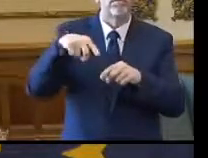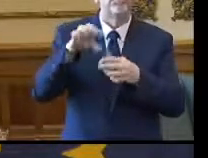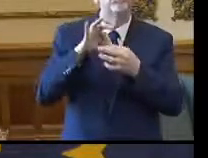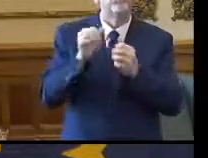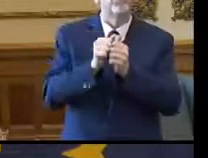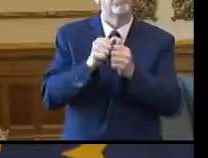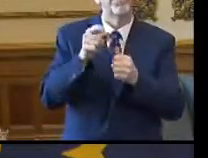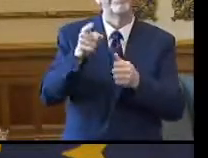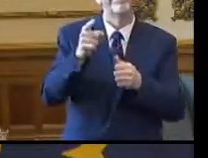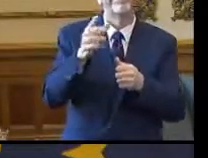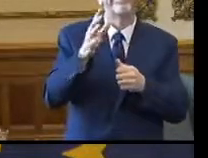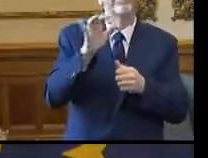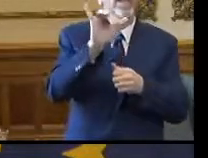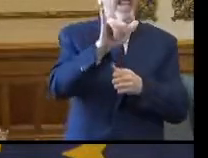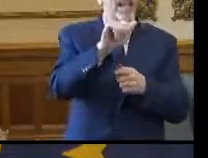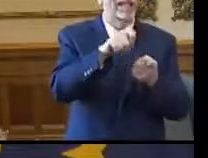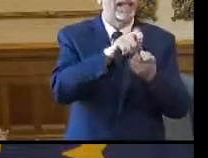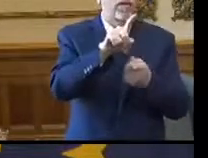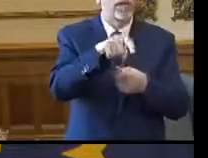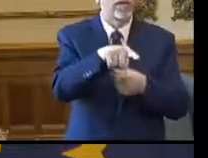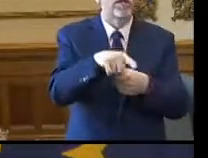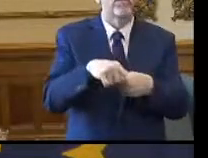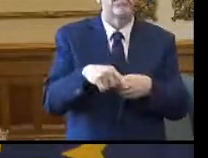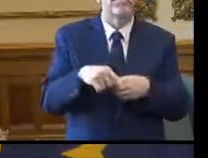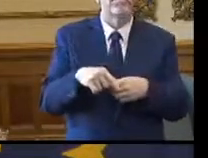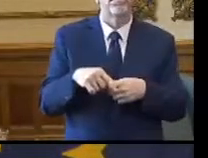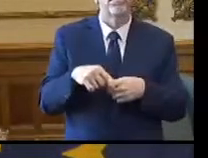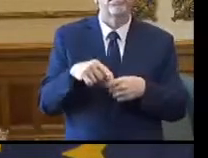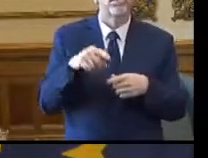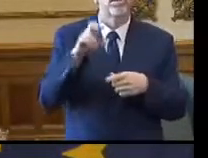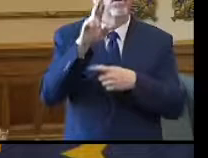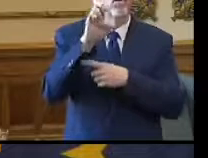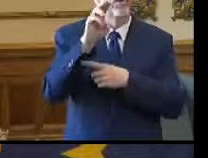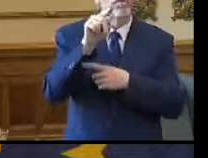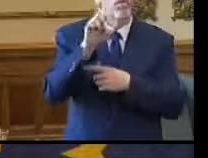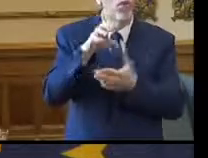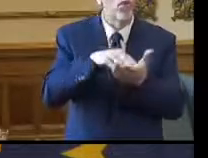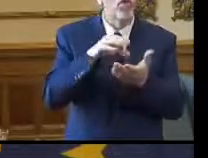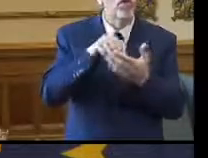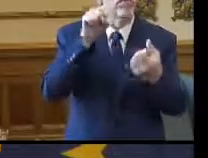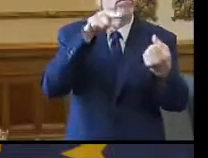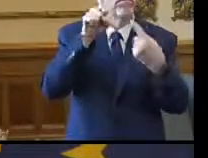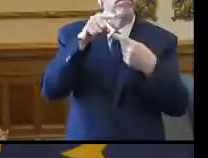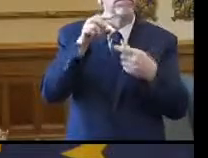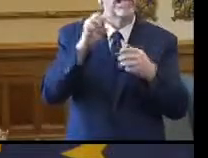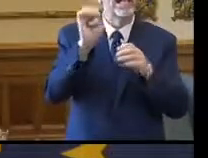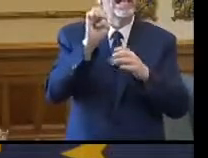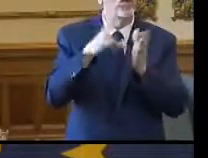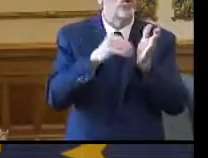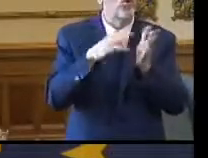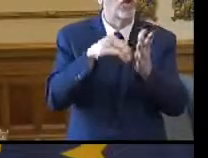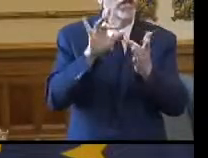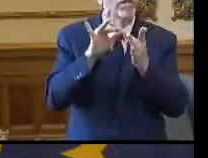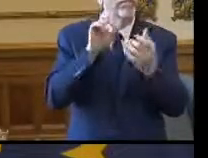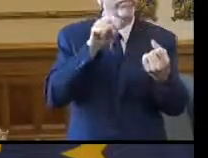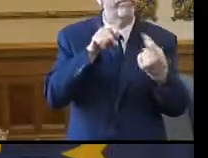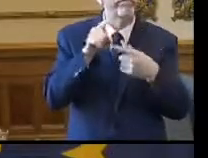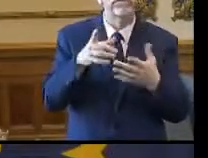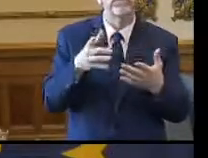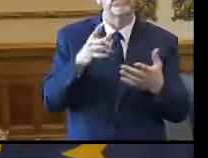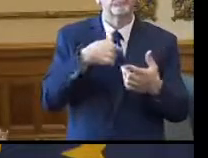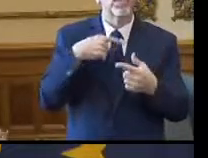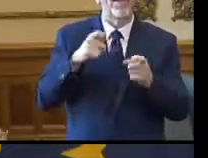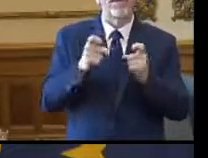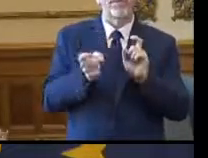on those exact questions, whether it be remote learning or e-learning, to be able to accommodate in both